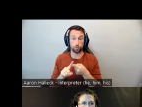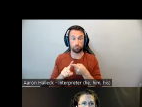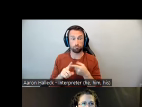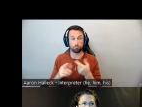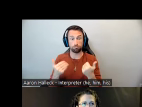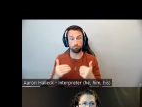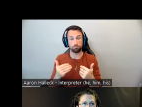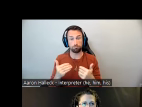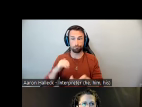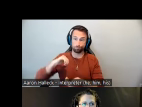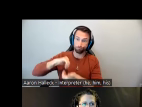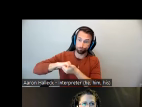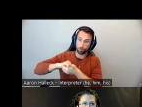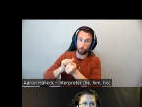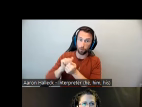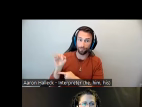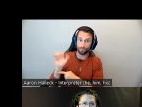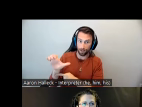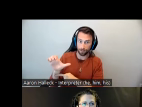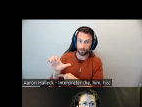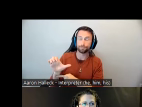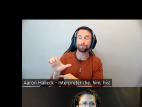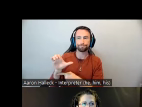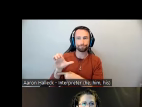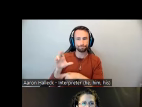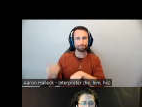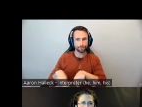our faculty, we naturally